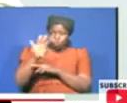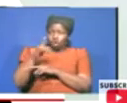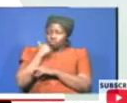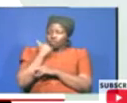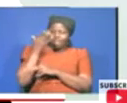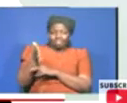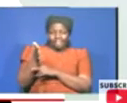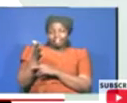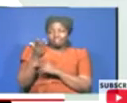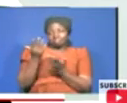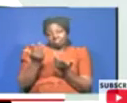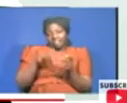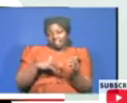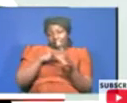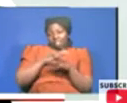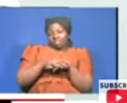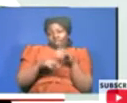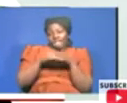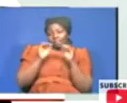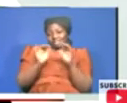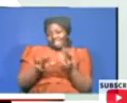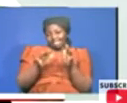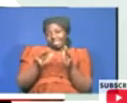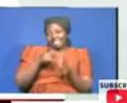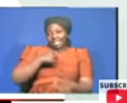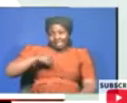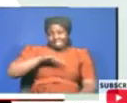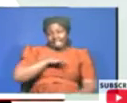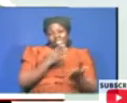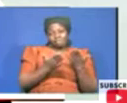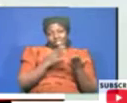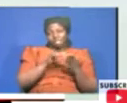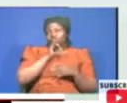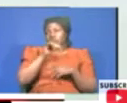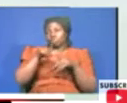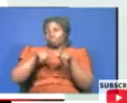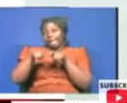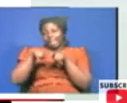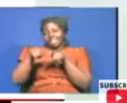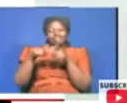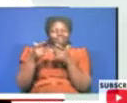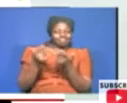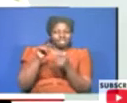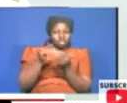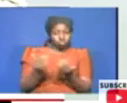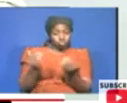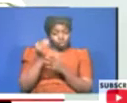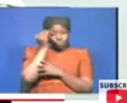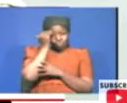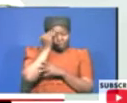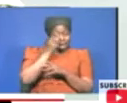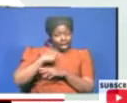They may not be comfortable, and we may not manage to handle them. You know, we are used to handling